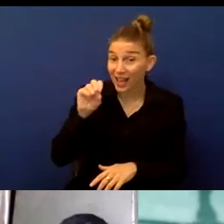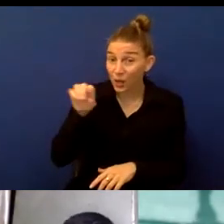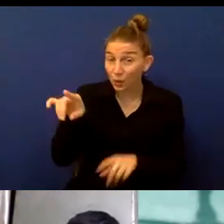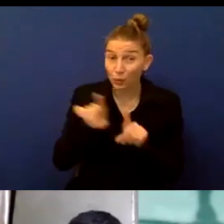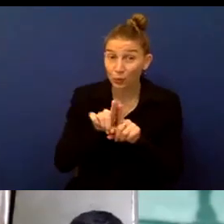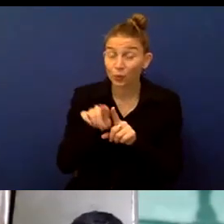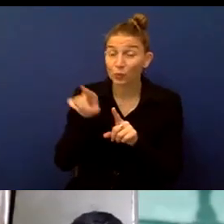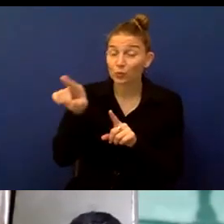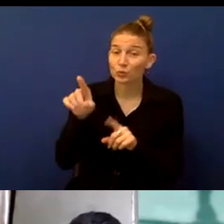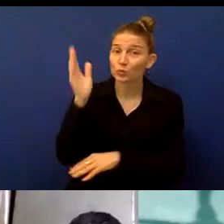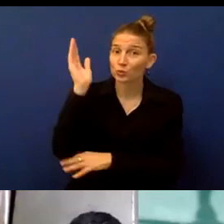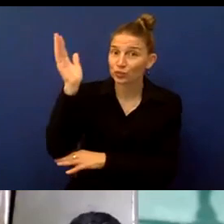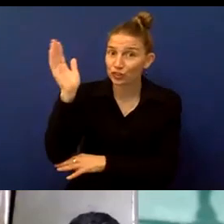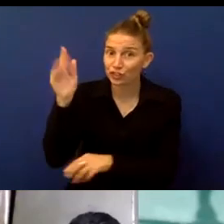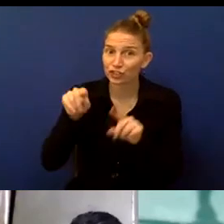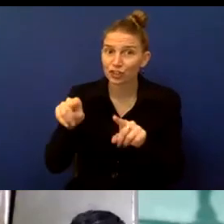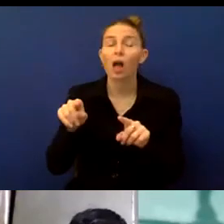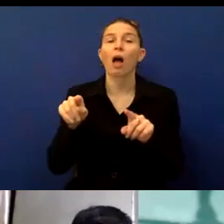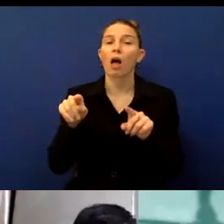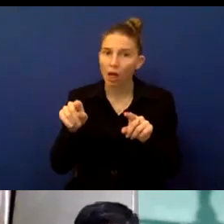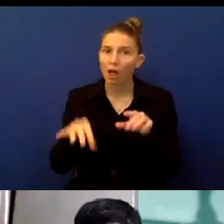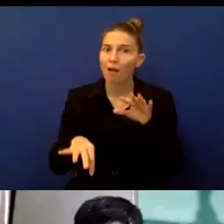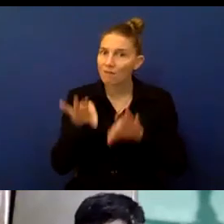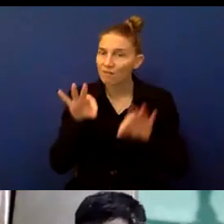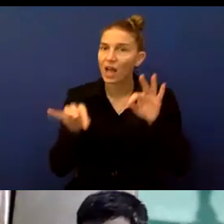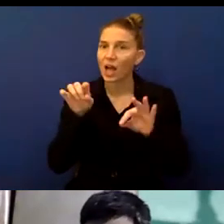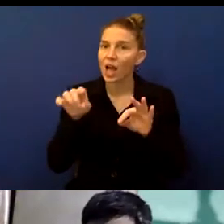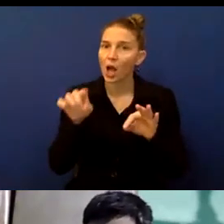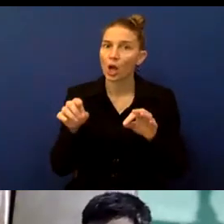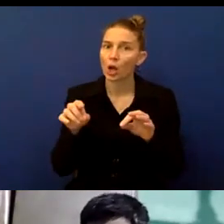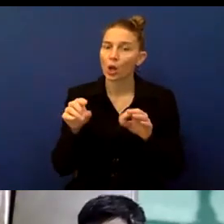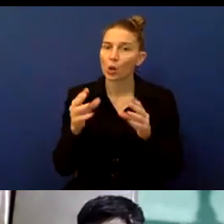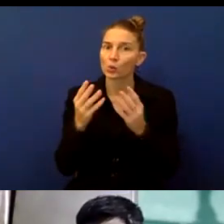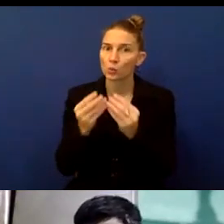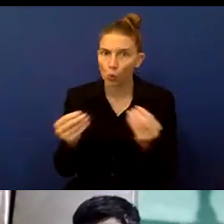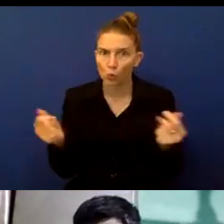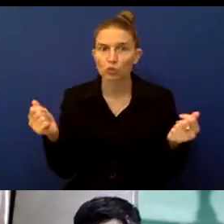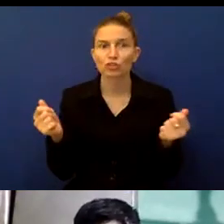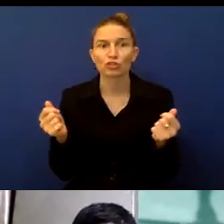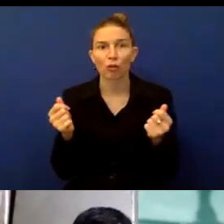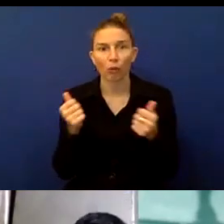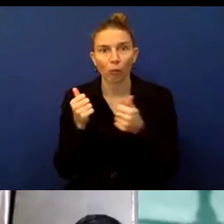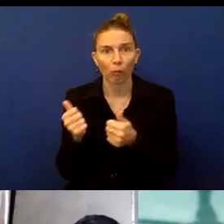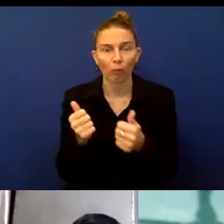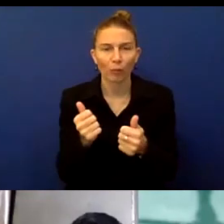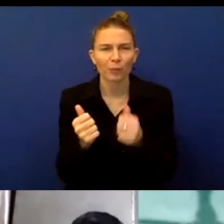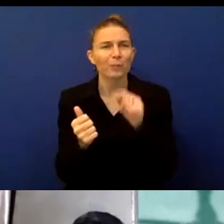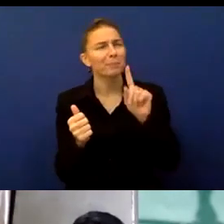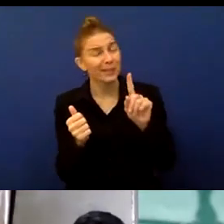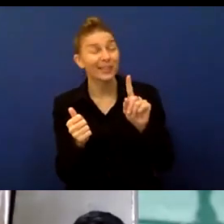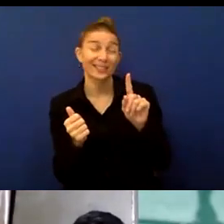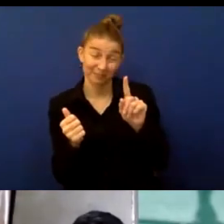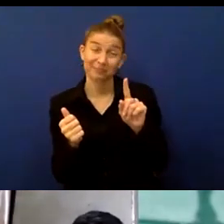connected to finding creative solutions in difficult times, but at the same time to be strong and to